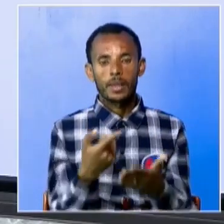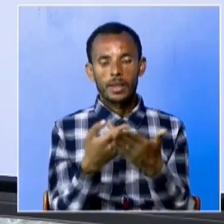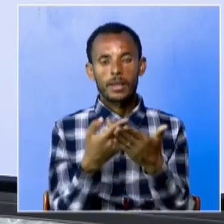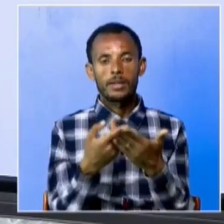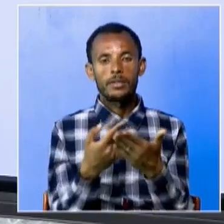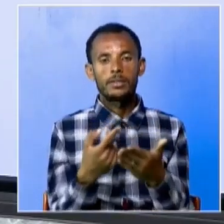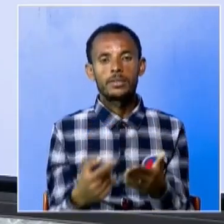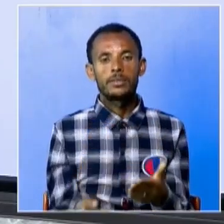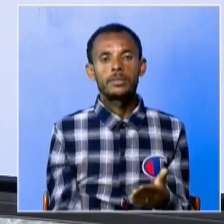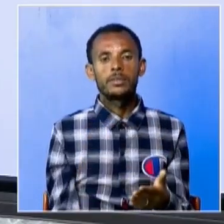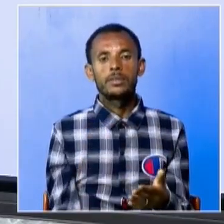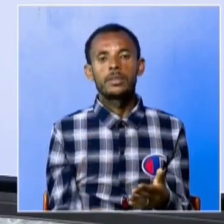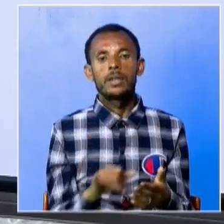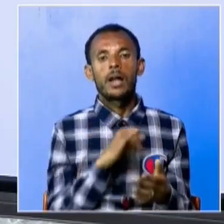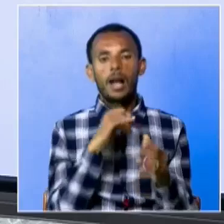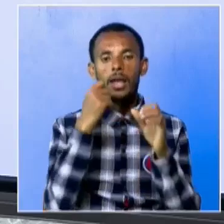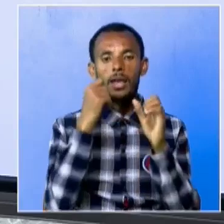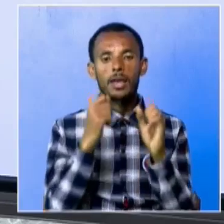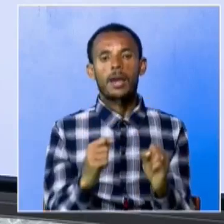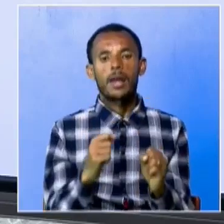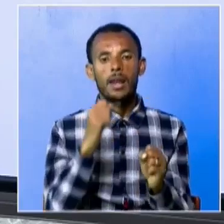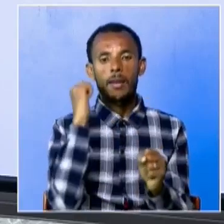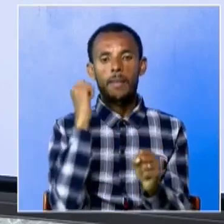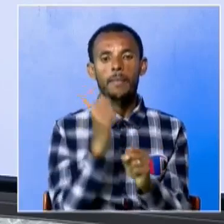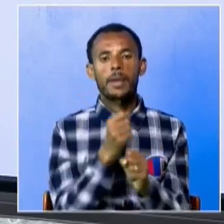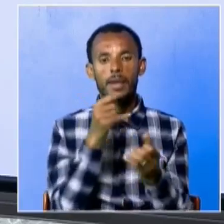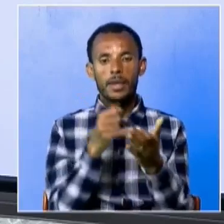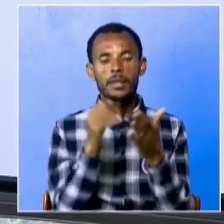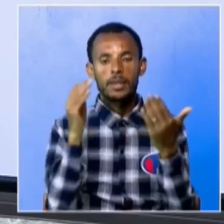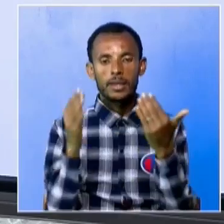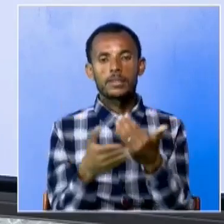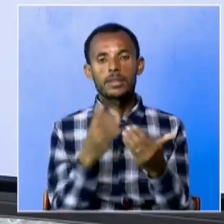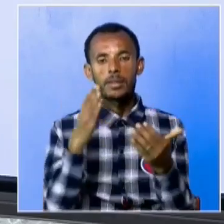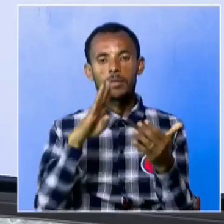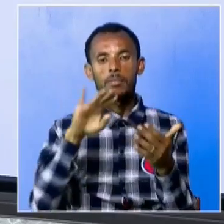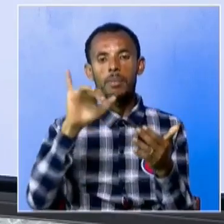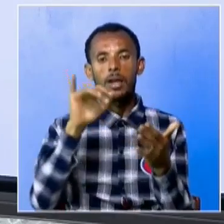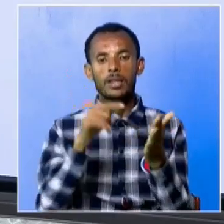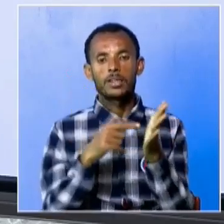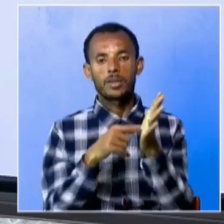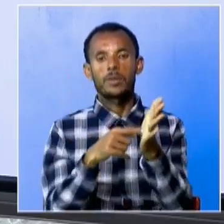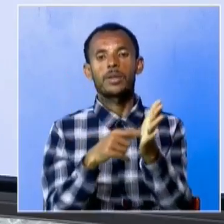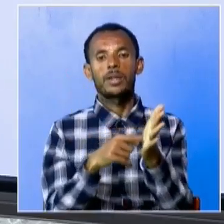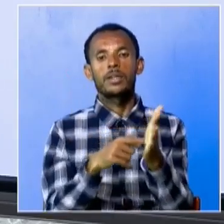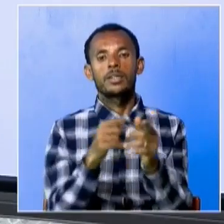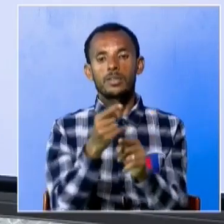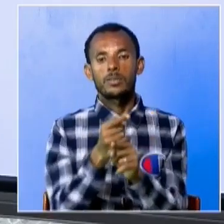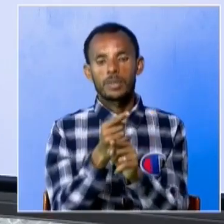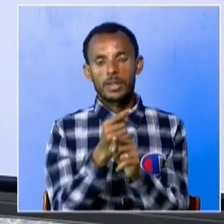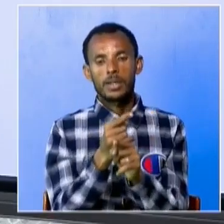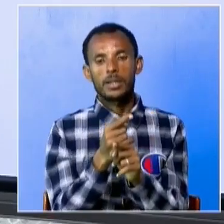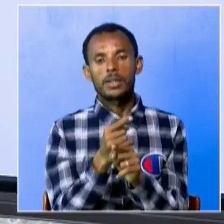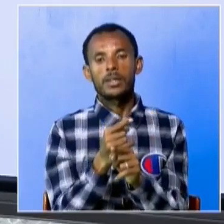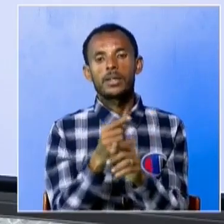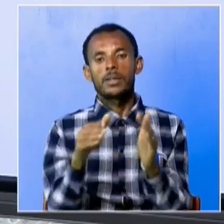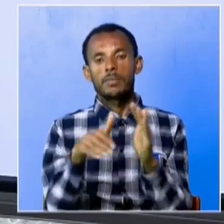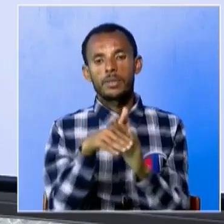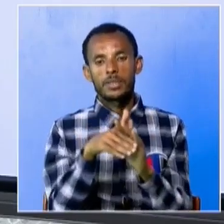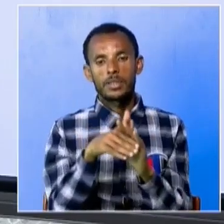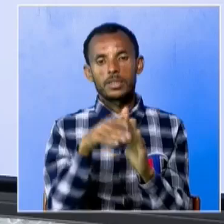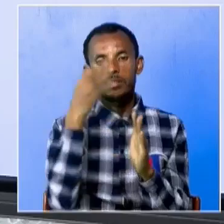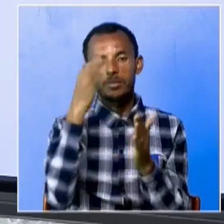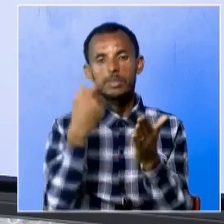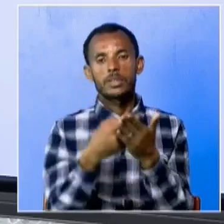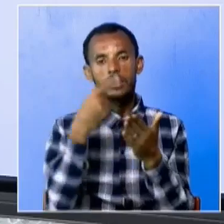Here, I can make it easy by showing you the geometric representation of this